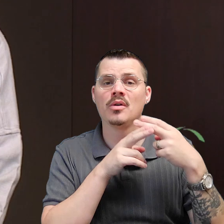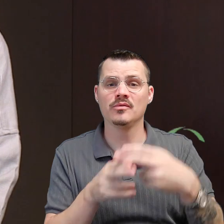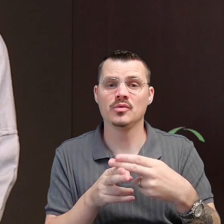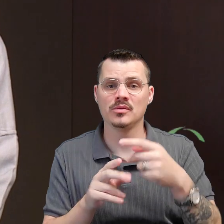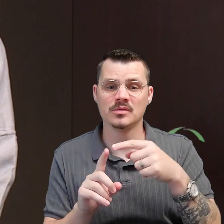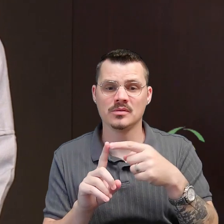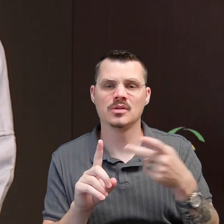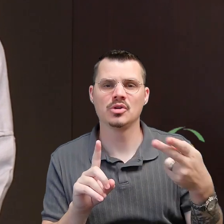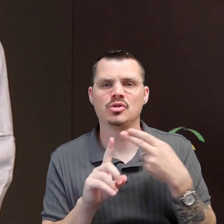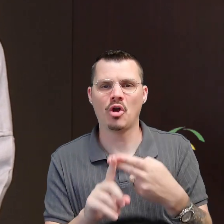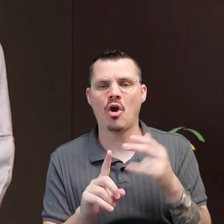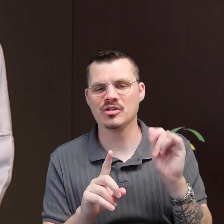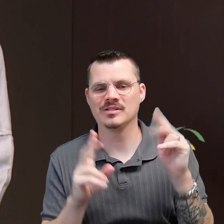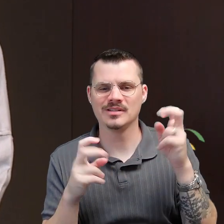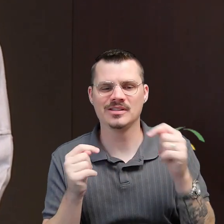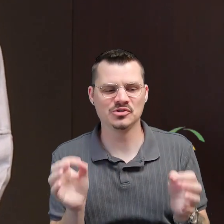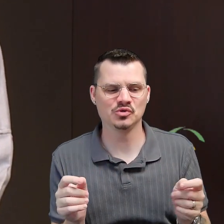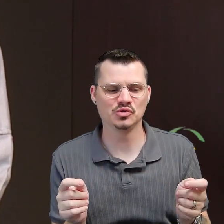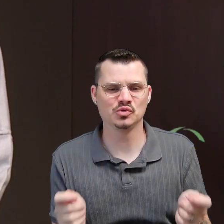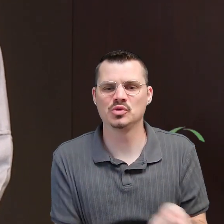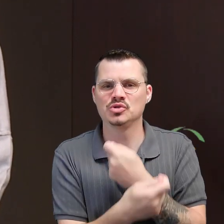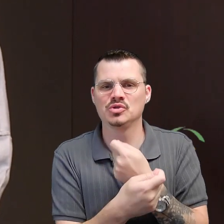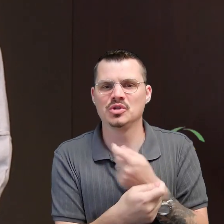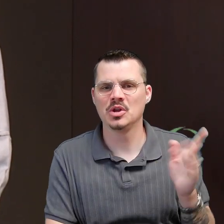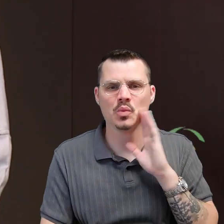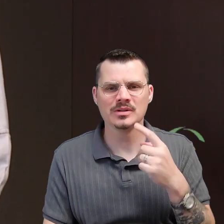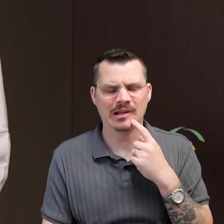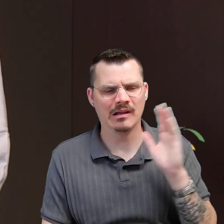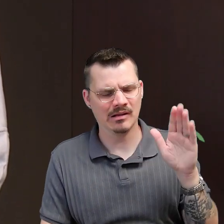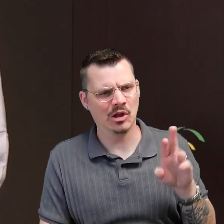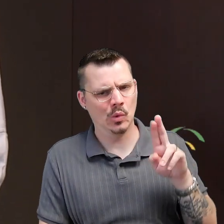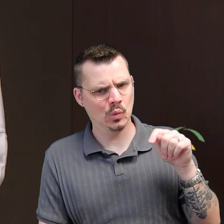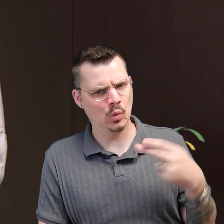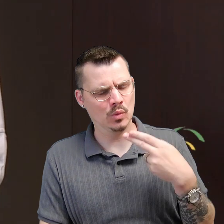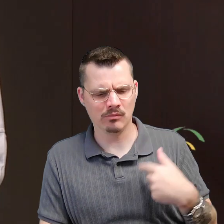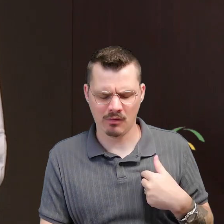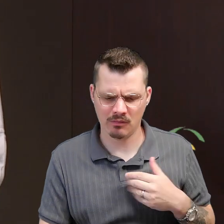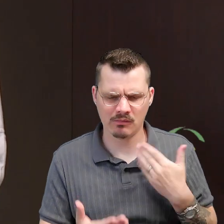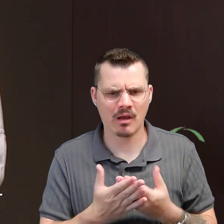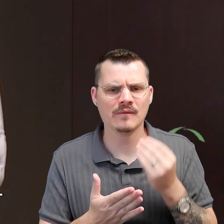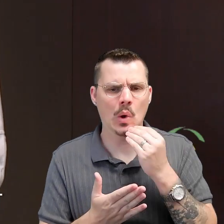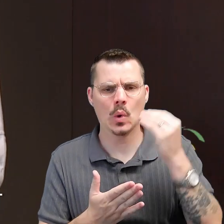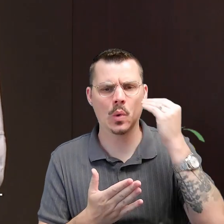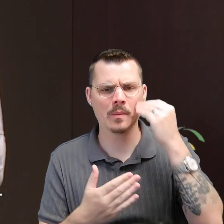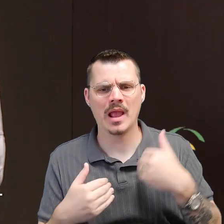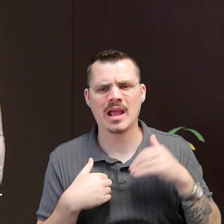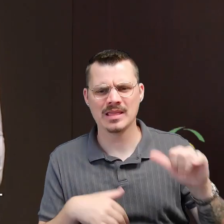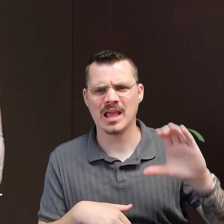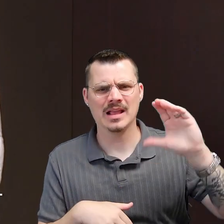this as the L switcheroo. Well, Ruth, I got home and I had